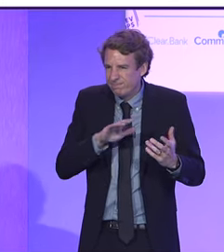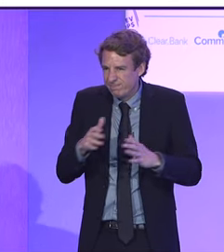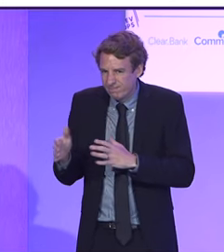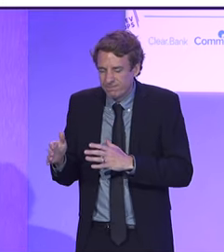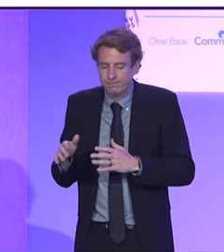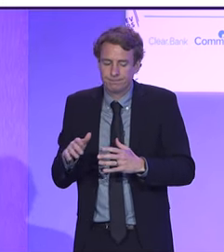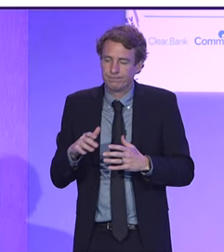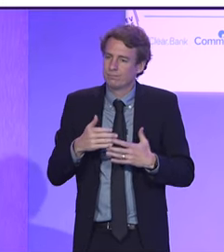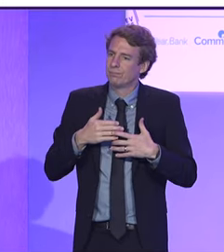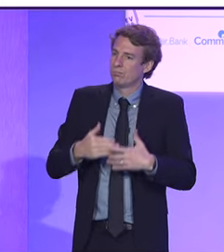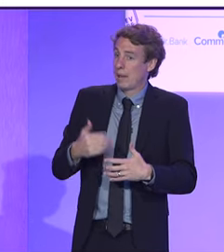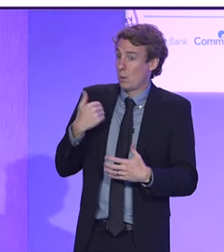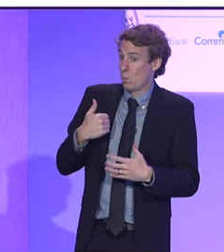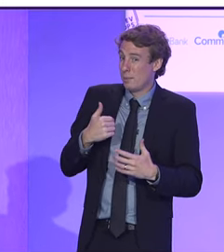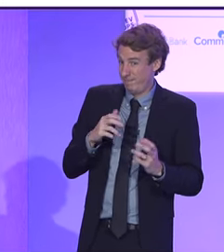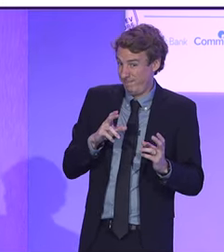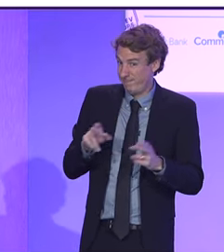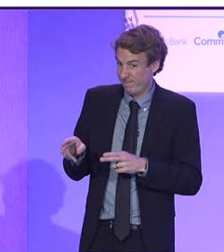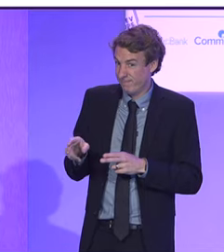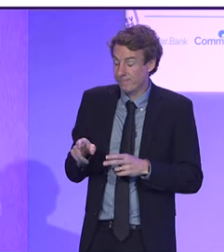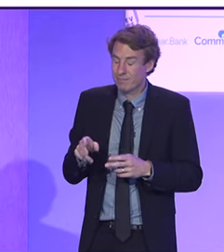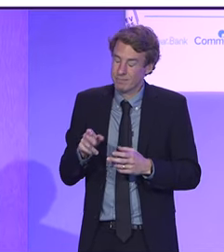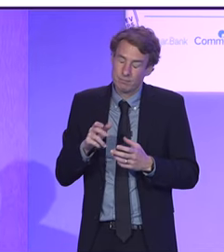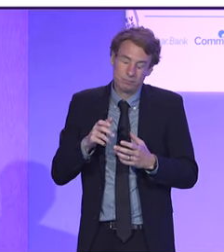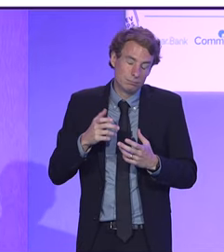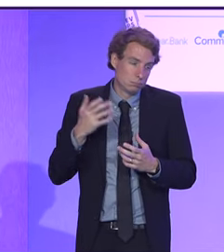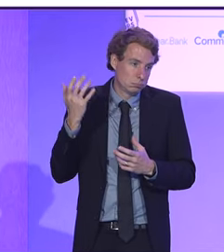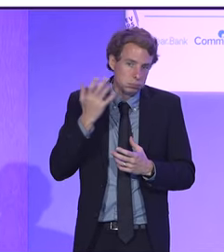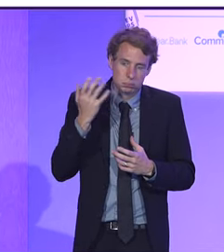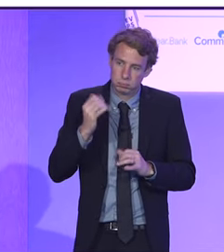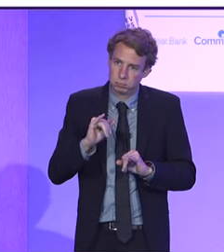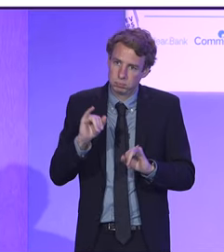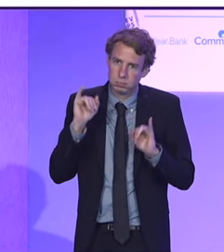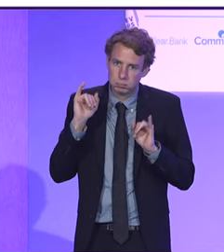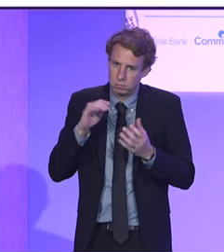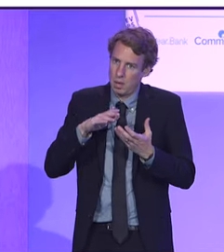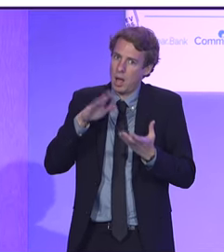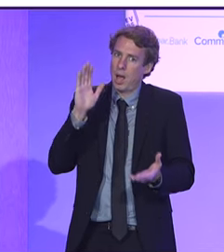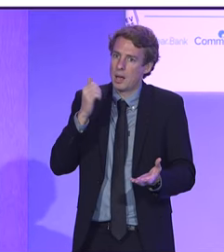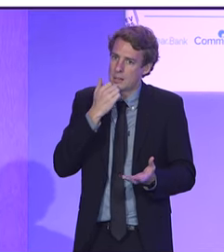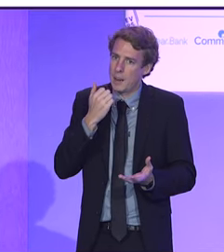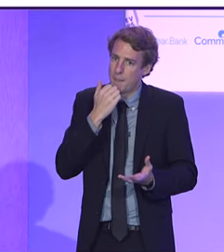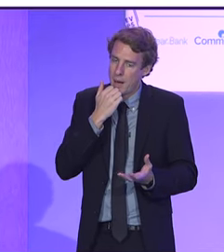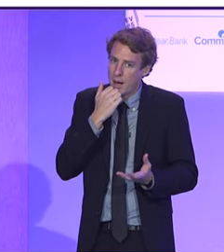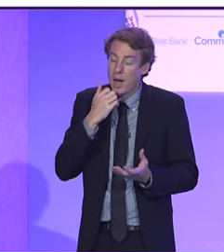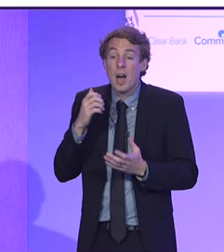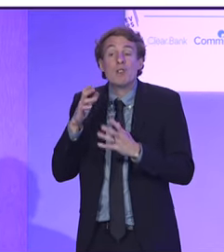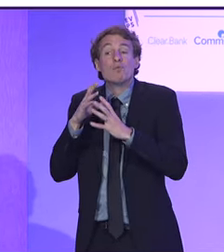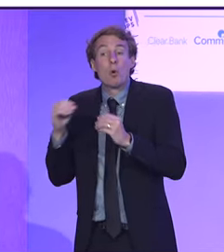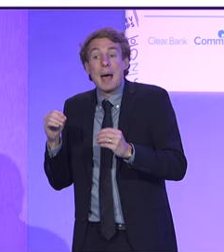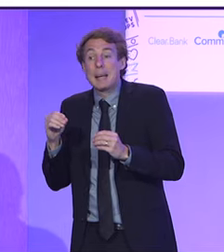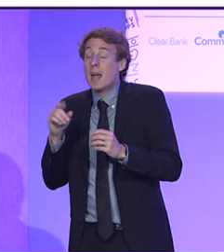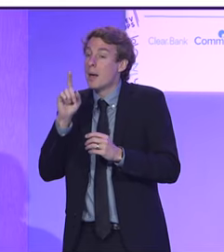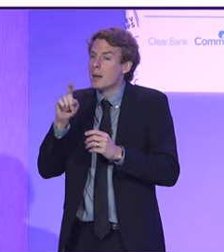would rise to really staggering levels, even compared to other communist countries surrounding Romania. It was